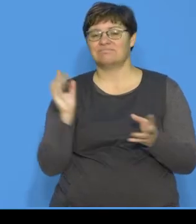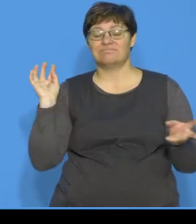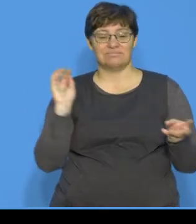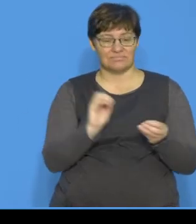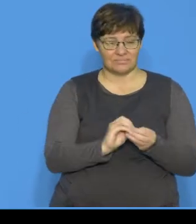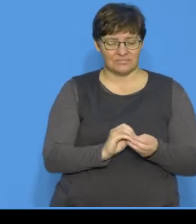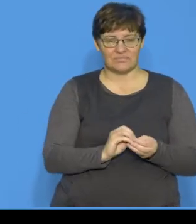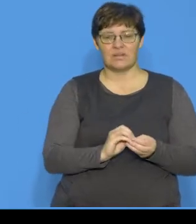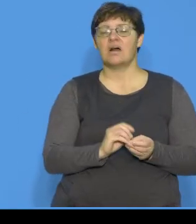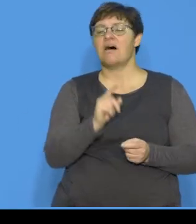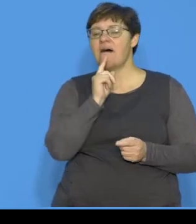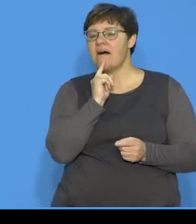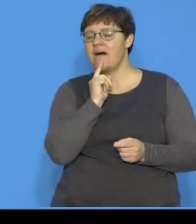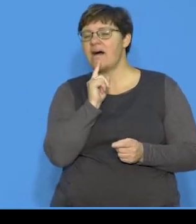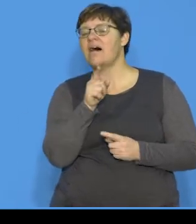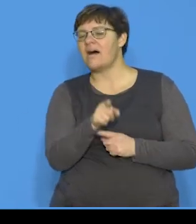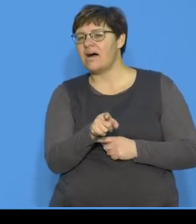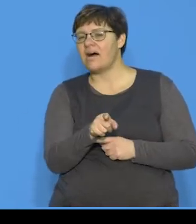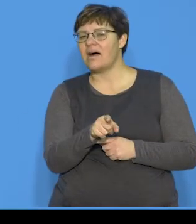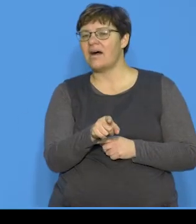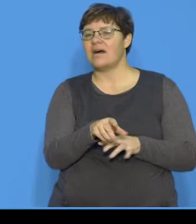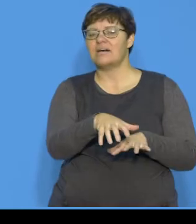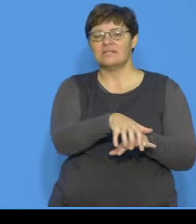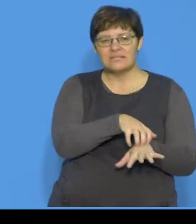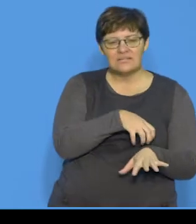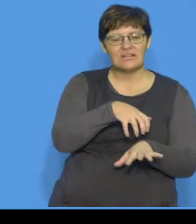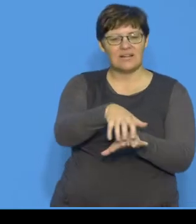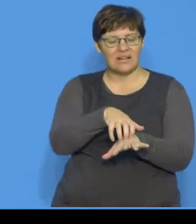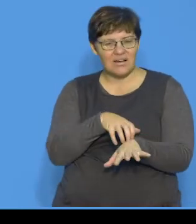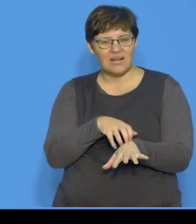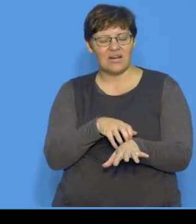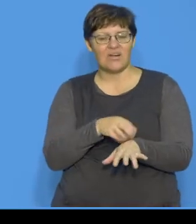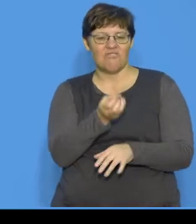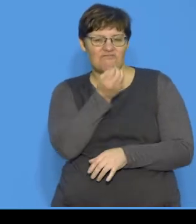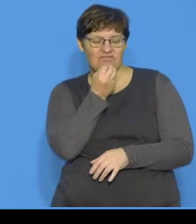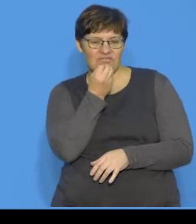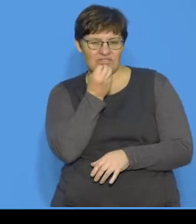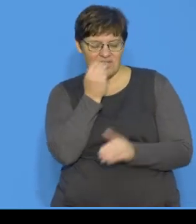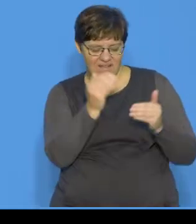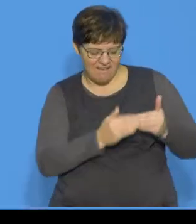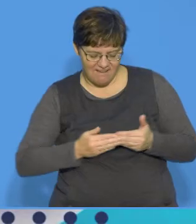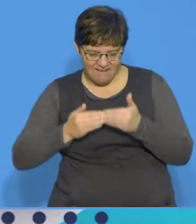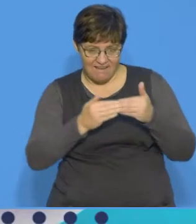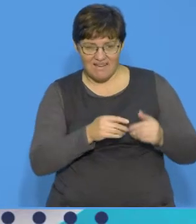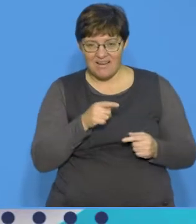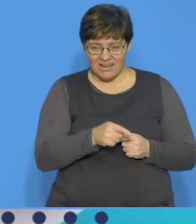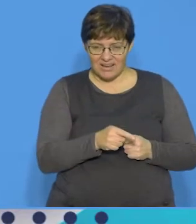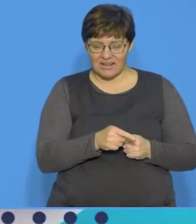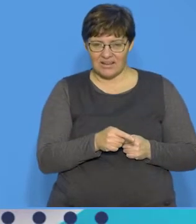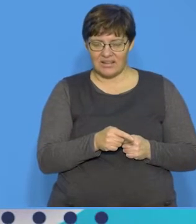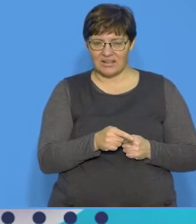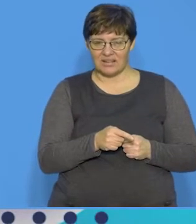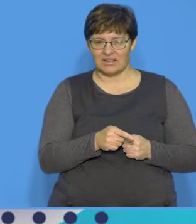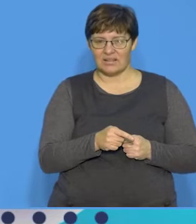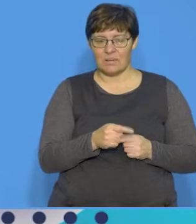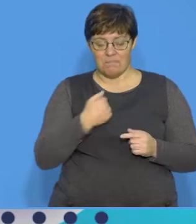they began to cultivate crops. And as soon as you cultivate crops close to where